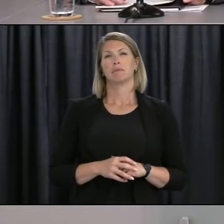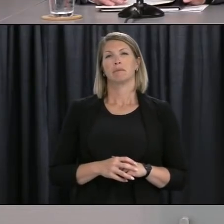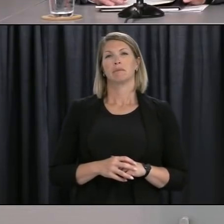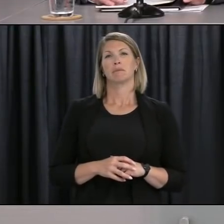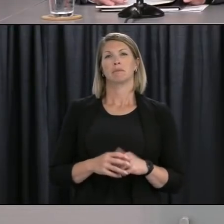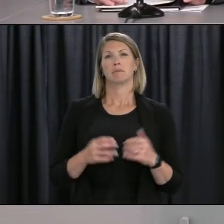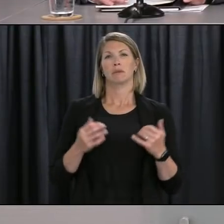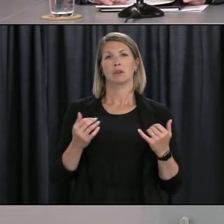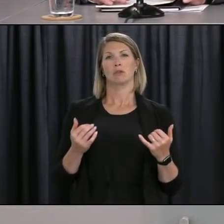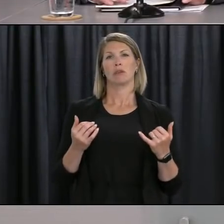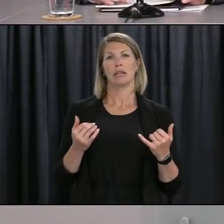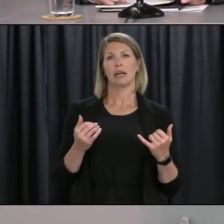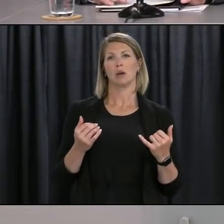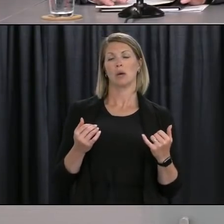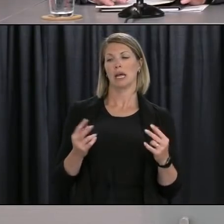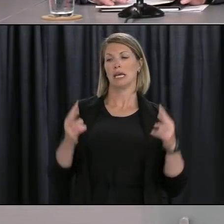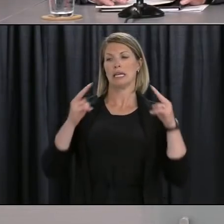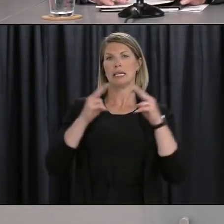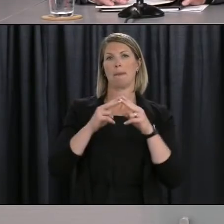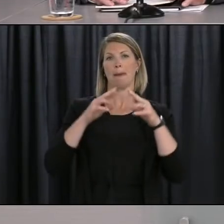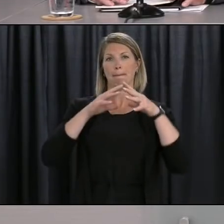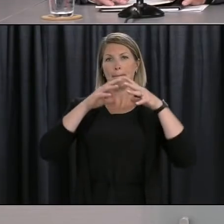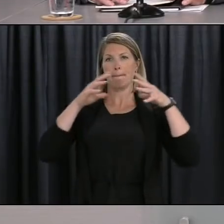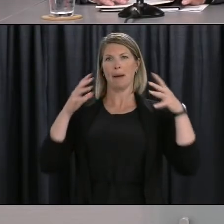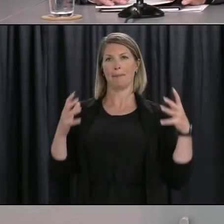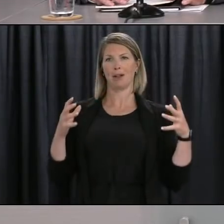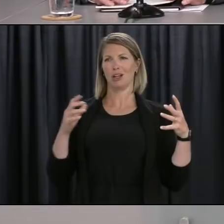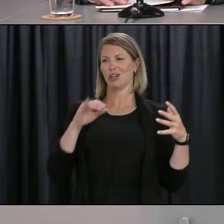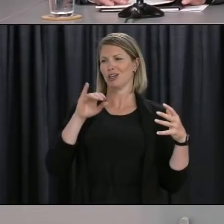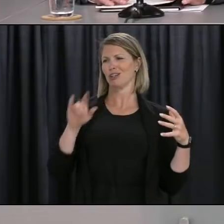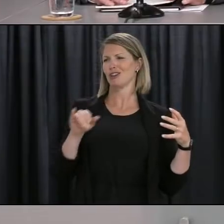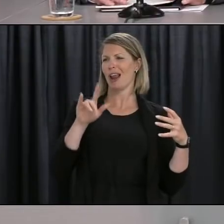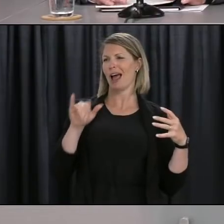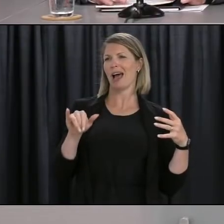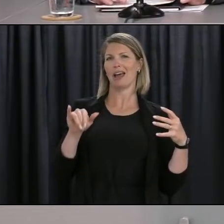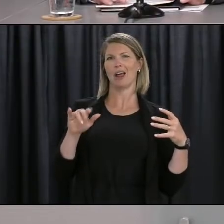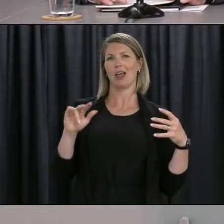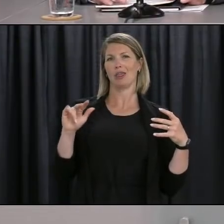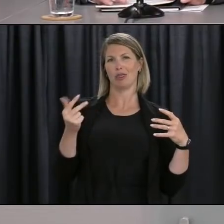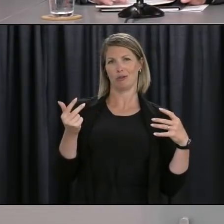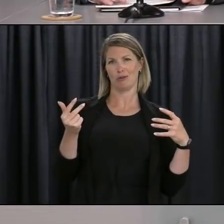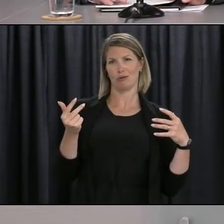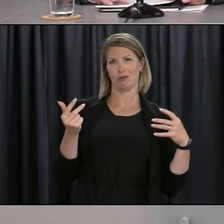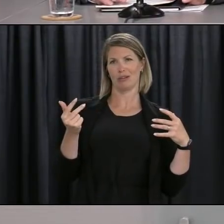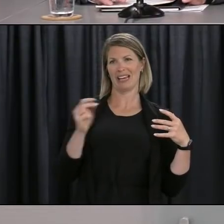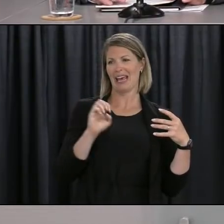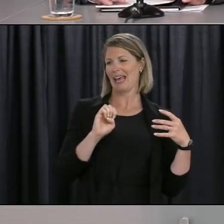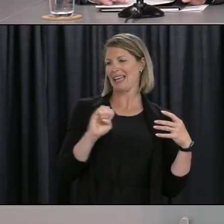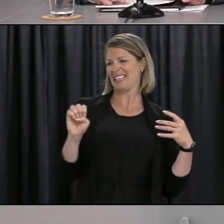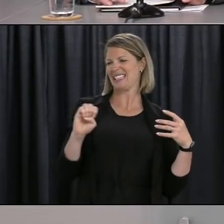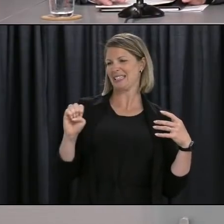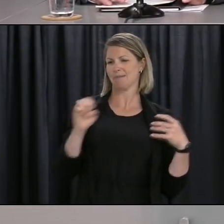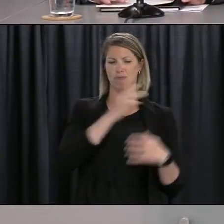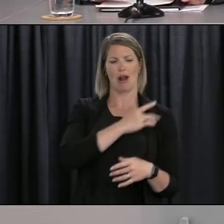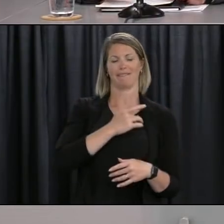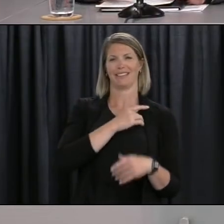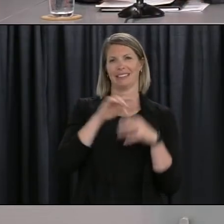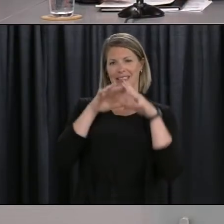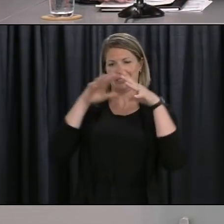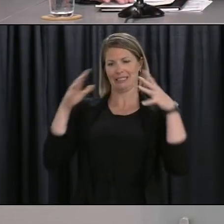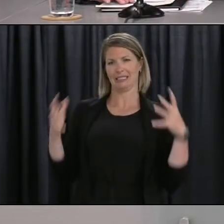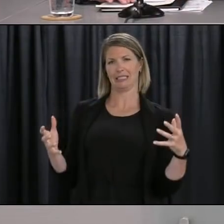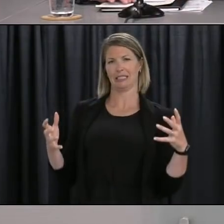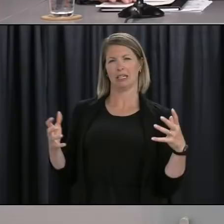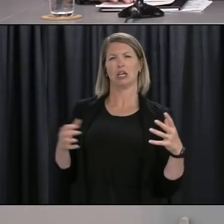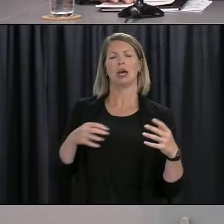bubble on July 3rd, there's still many questions about the Labrador-Quebec border, as that movement's allowed for work, health